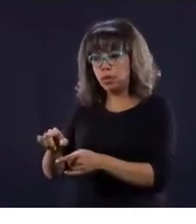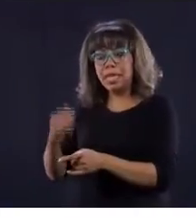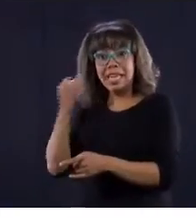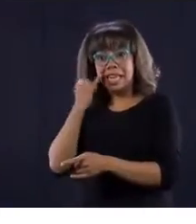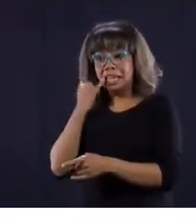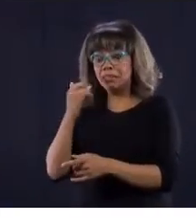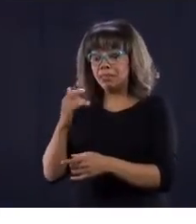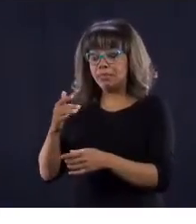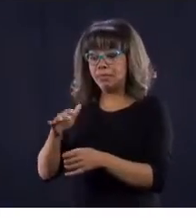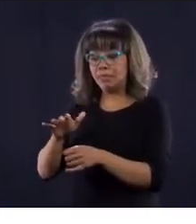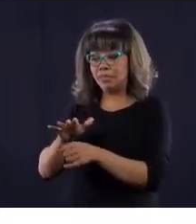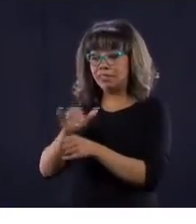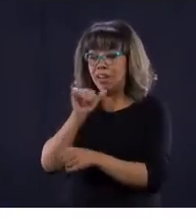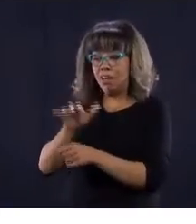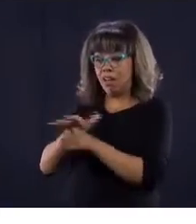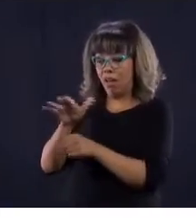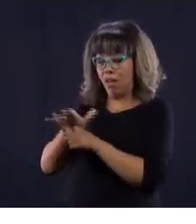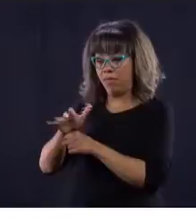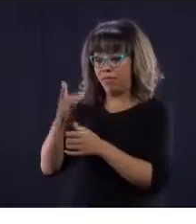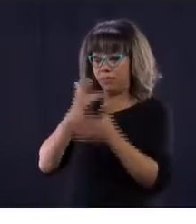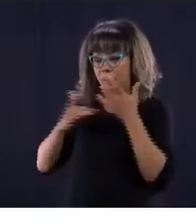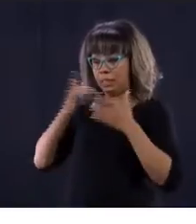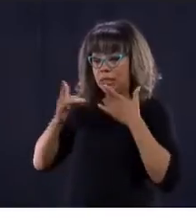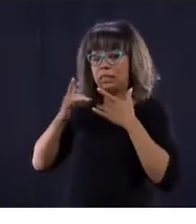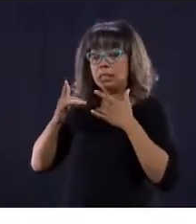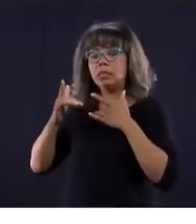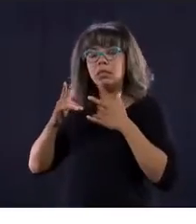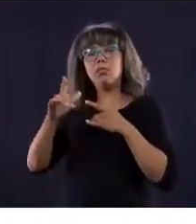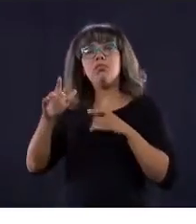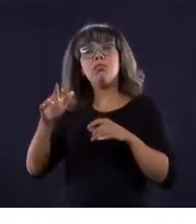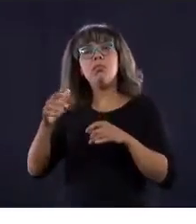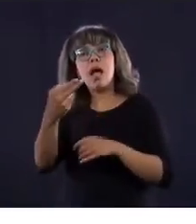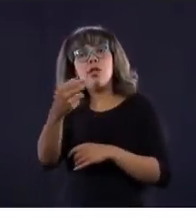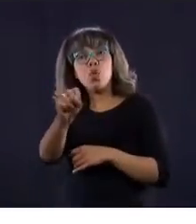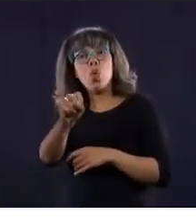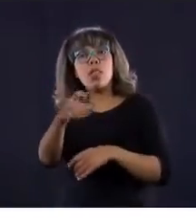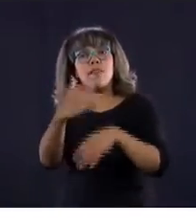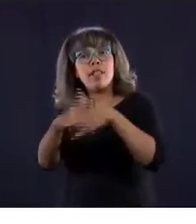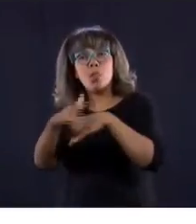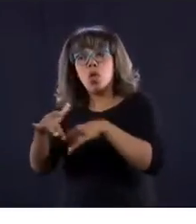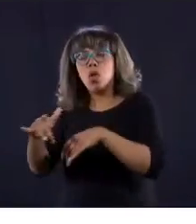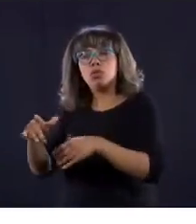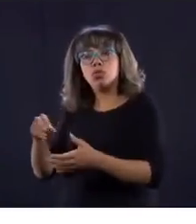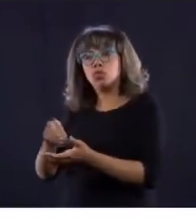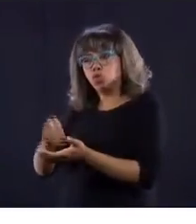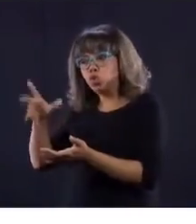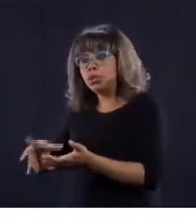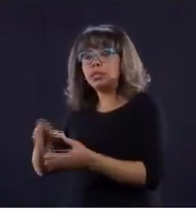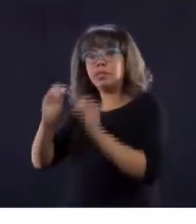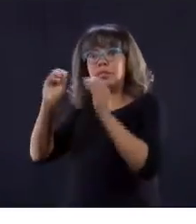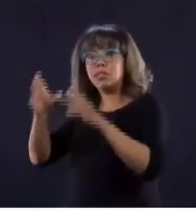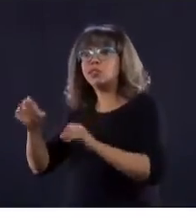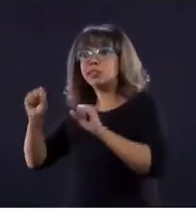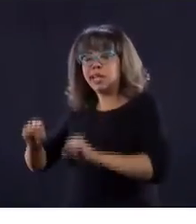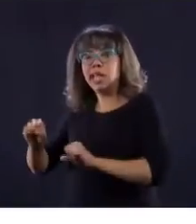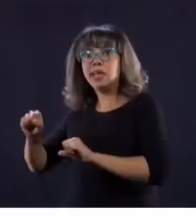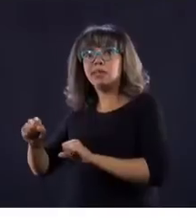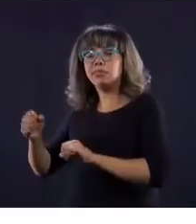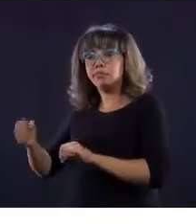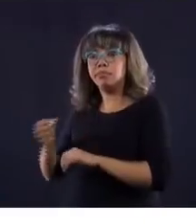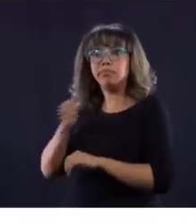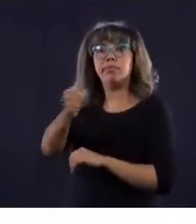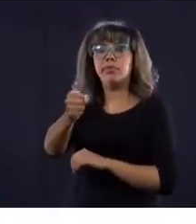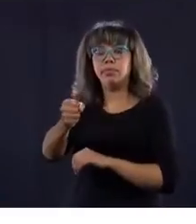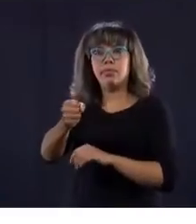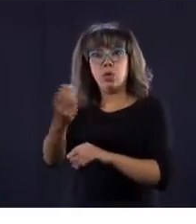if they send or know their child to school, not the old school boards, the parents.